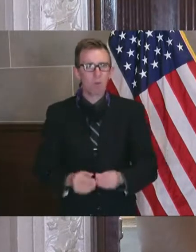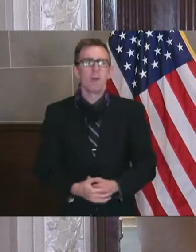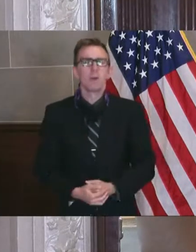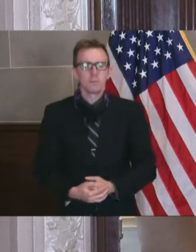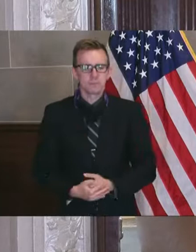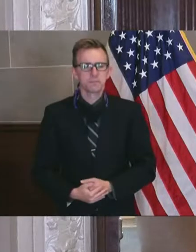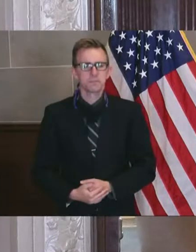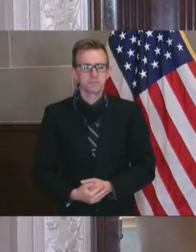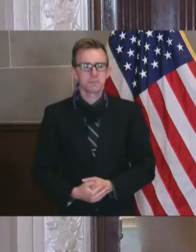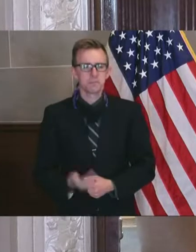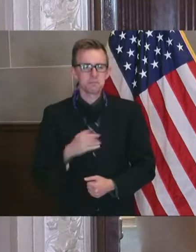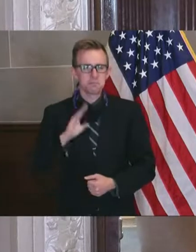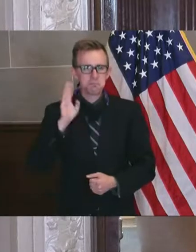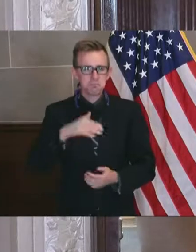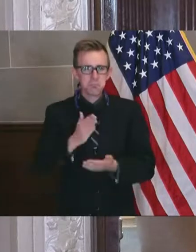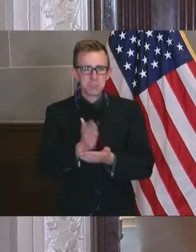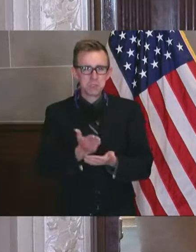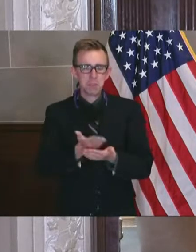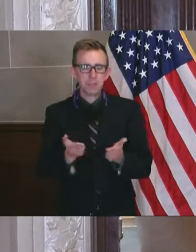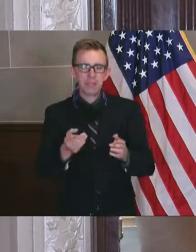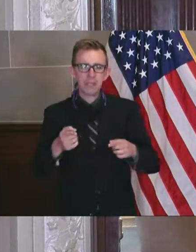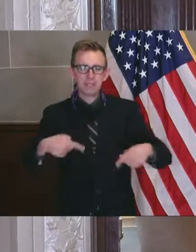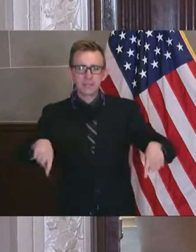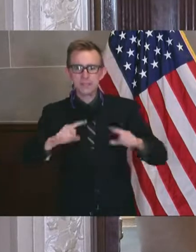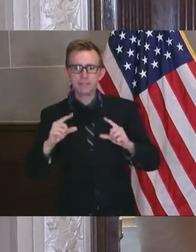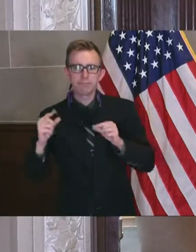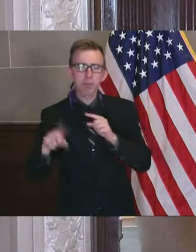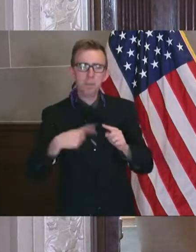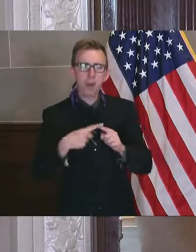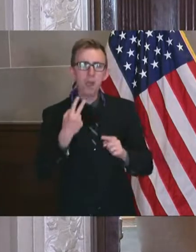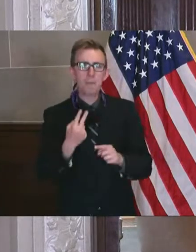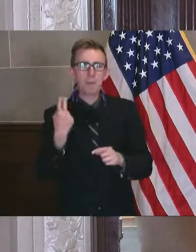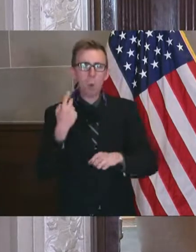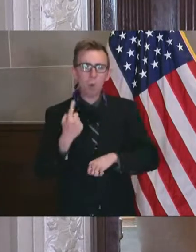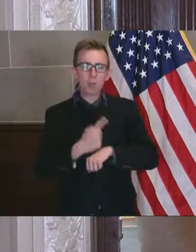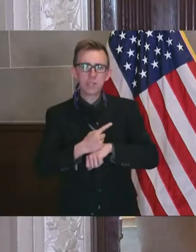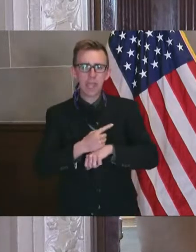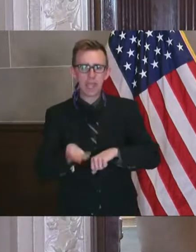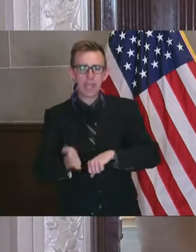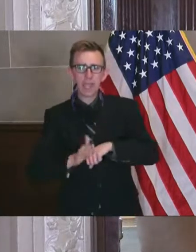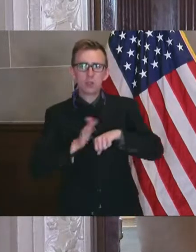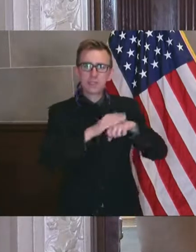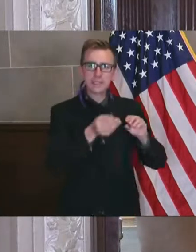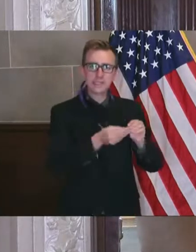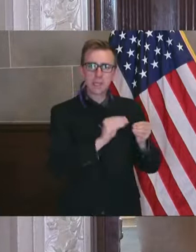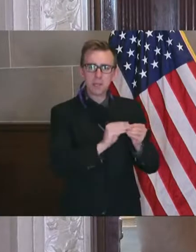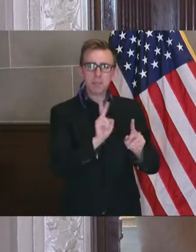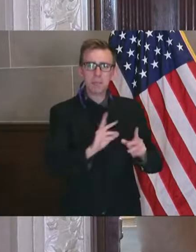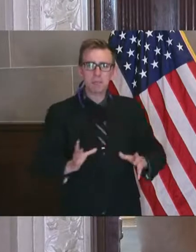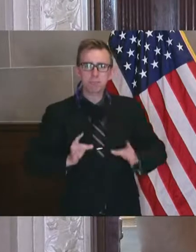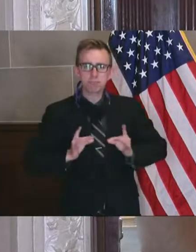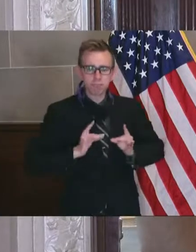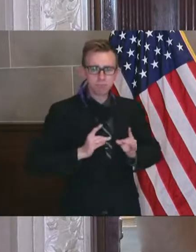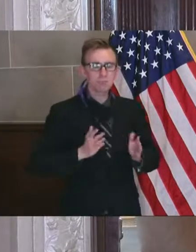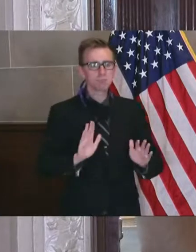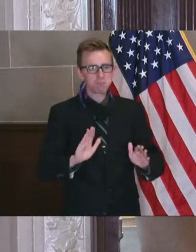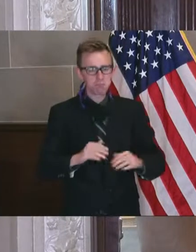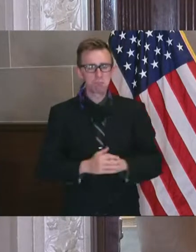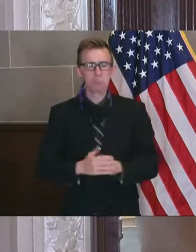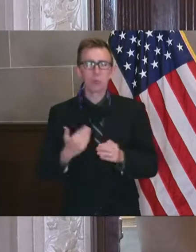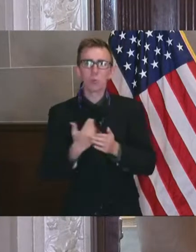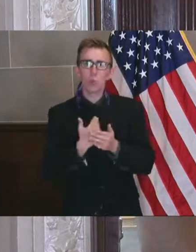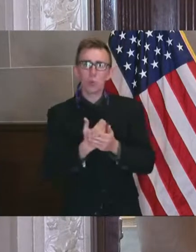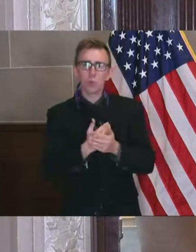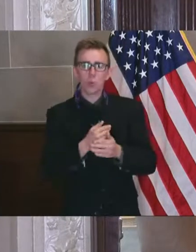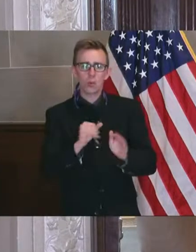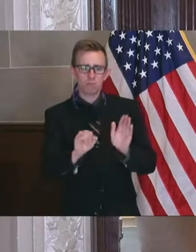know there has been some things out there about Memorial Day weekend increases. I want to point out that the new positive